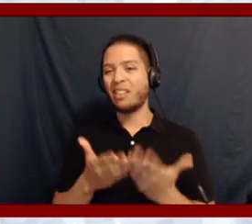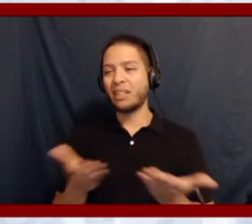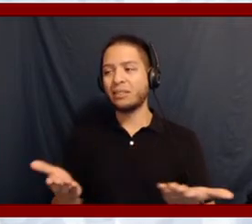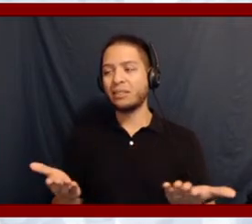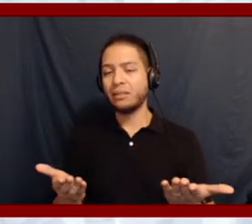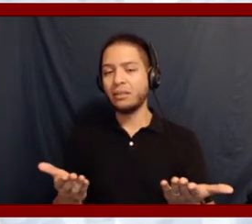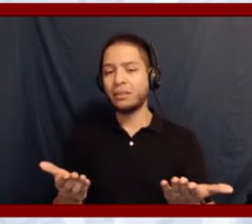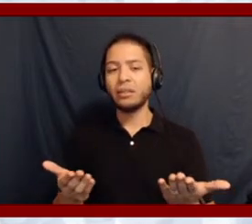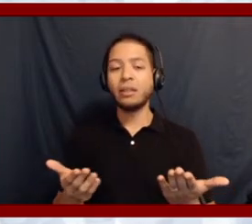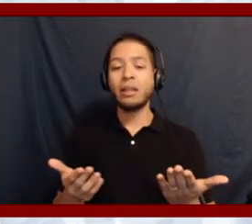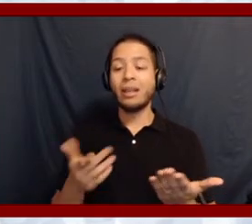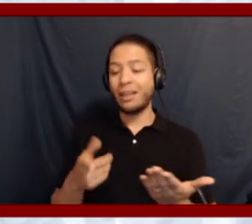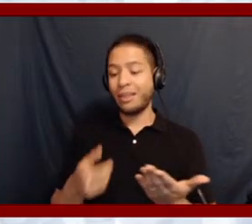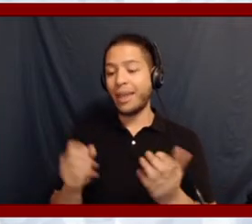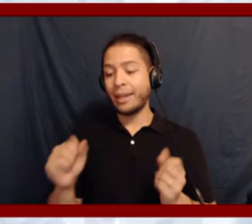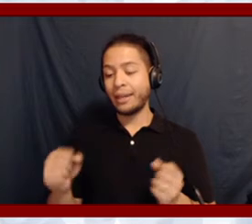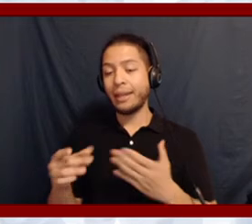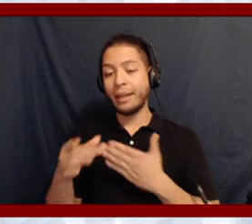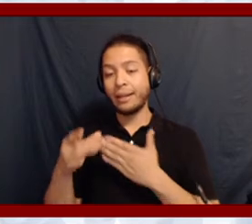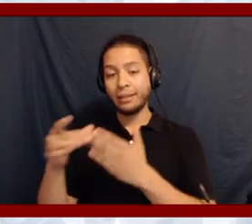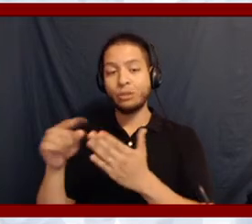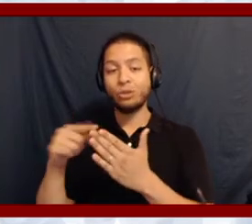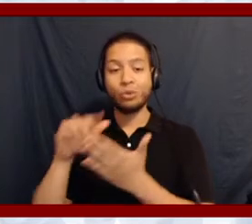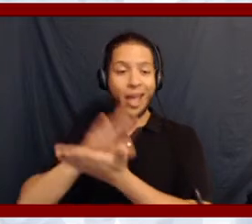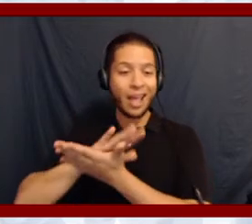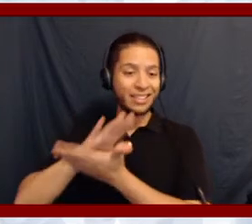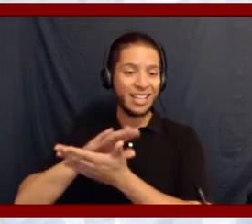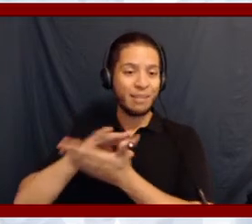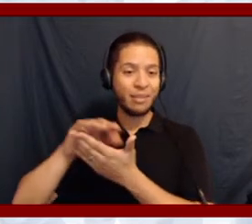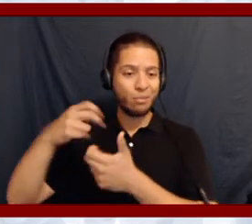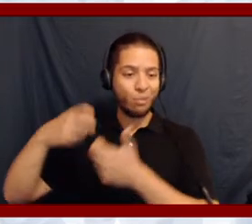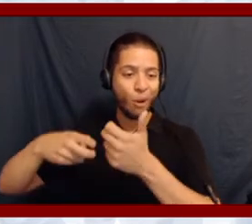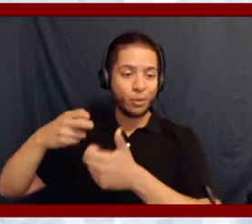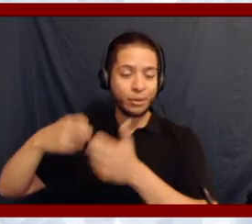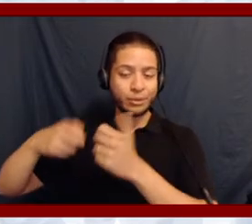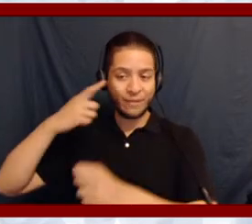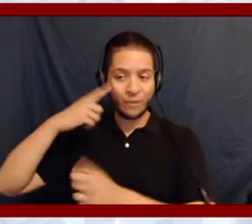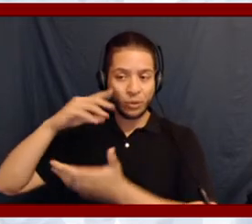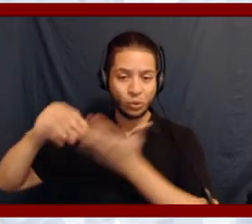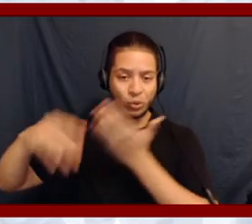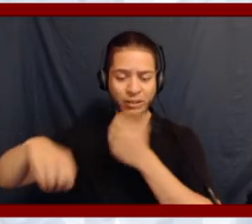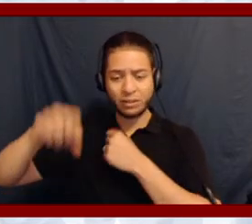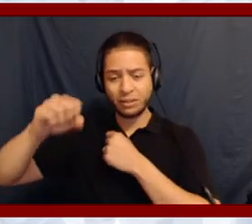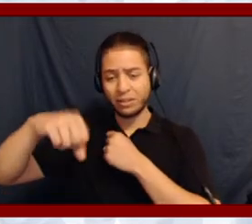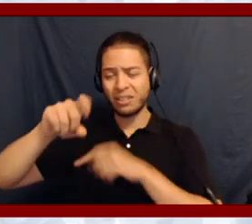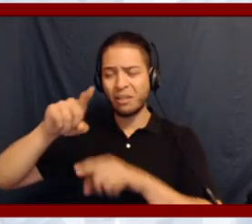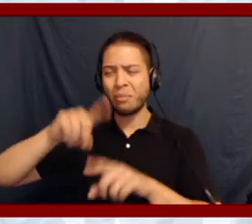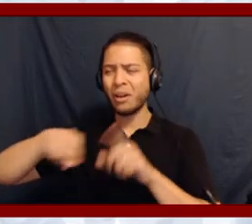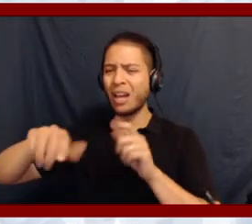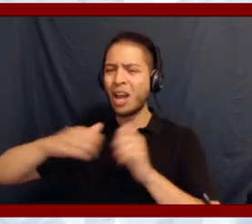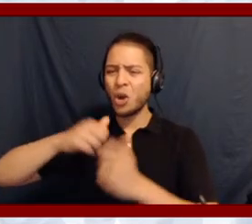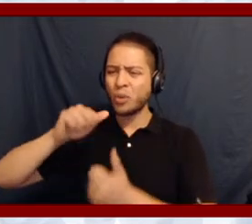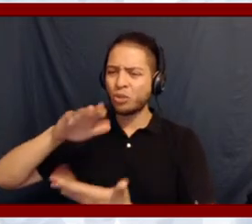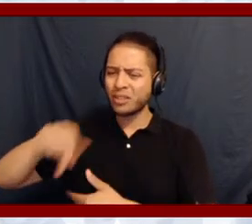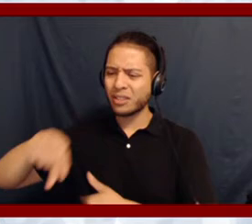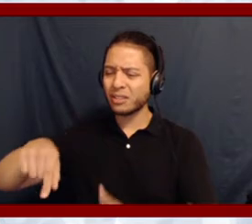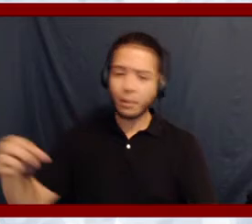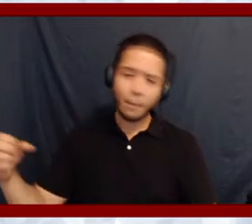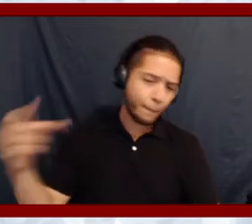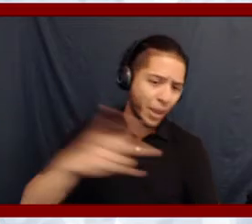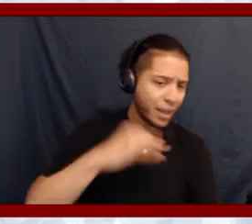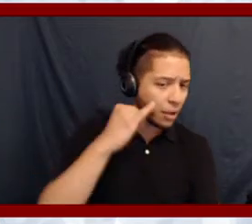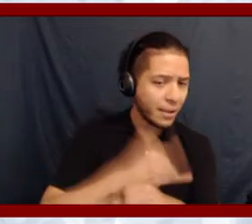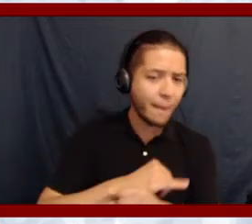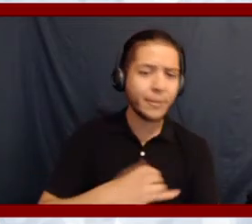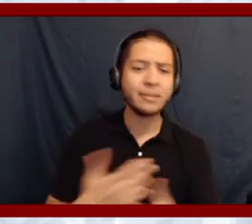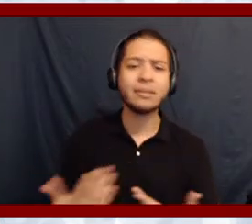lead to academic peril for many of these students. But the first thing is to make sure that we're getting them back on campus, make sure that we're doing